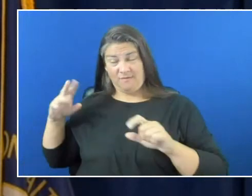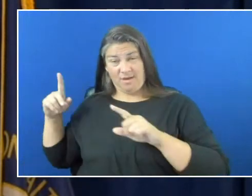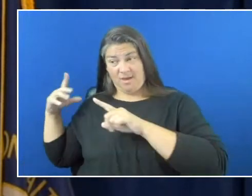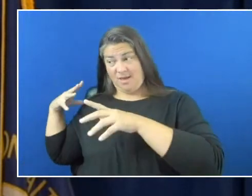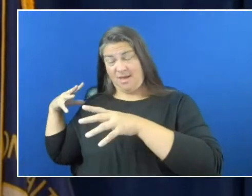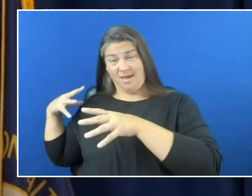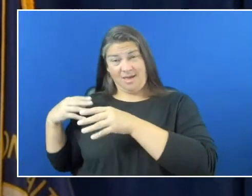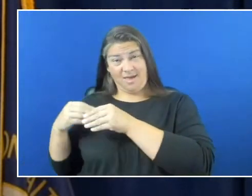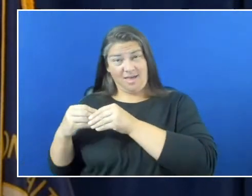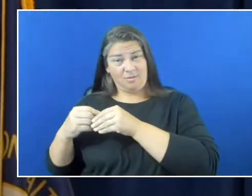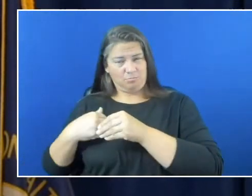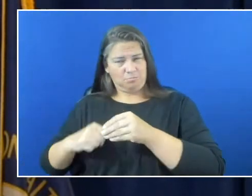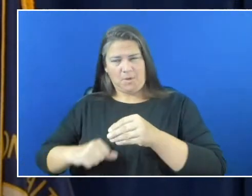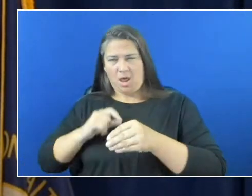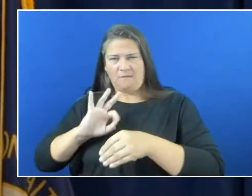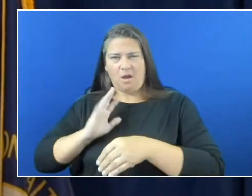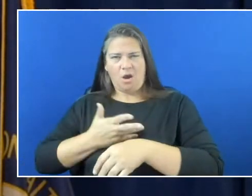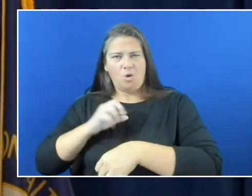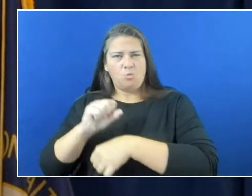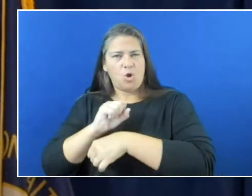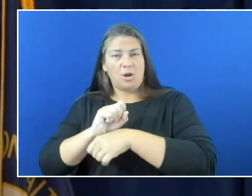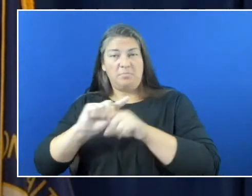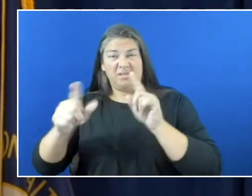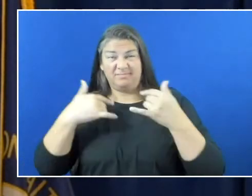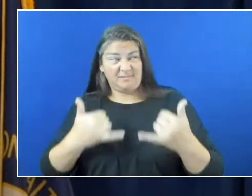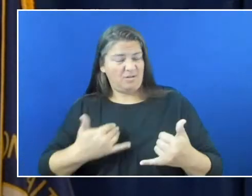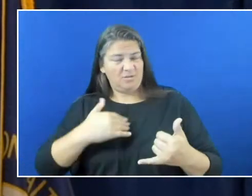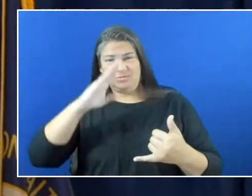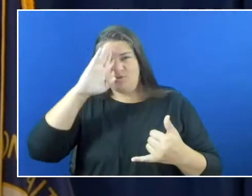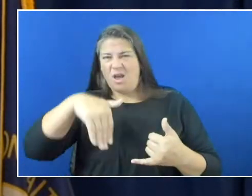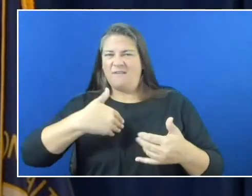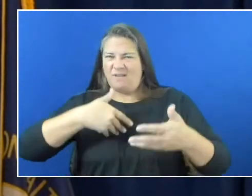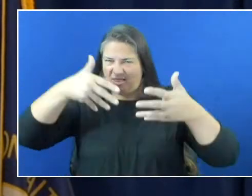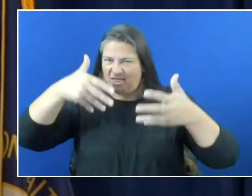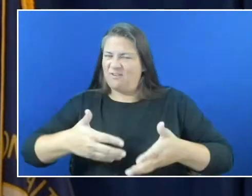and we will carry and expand upon our efforts in the future.